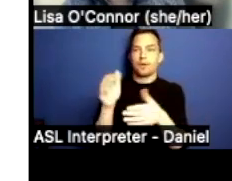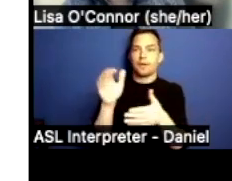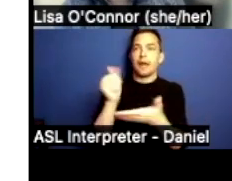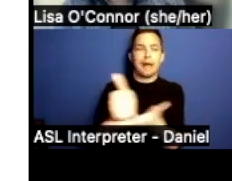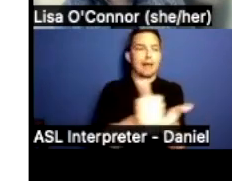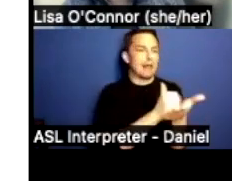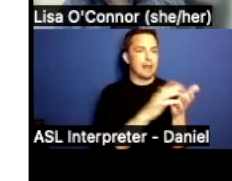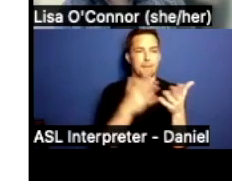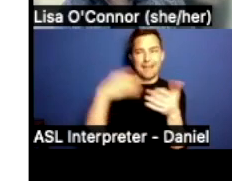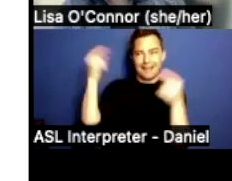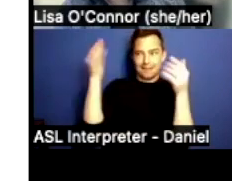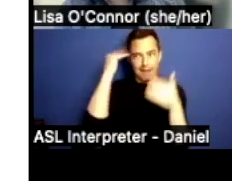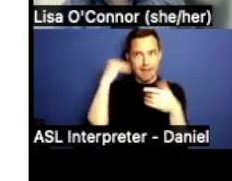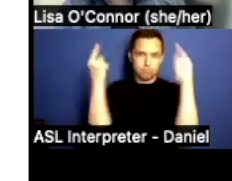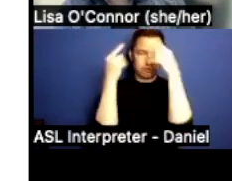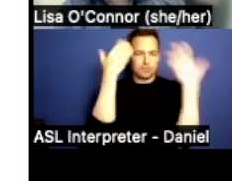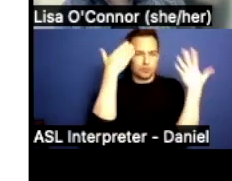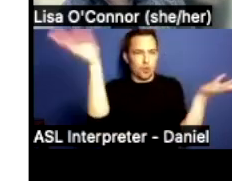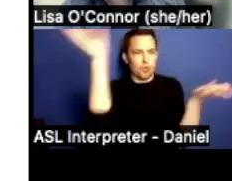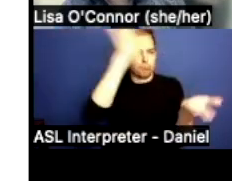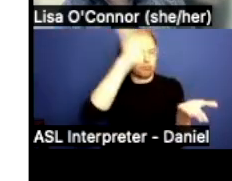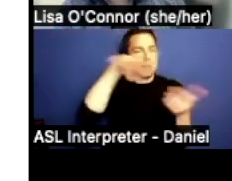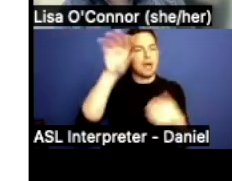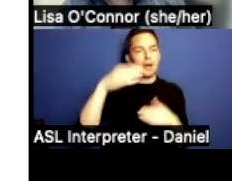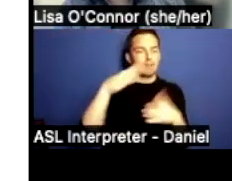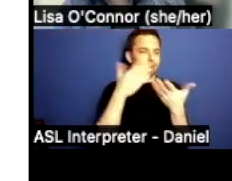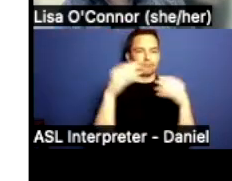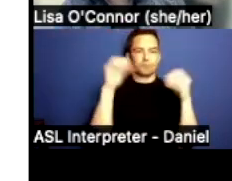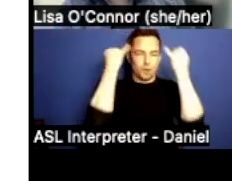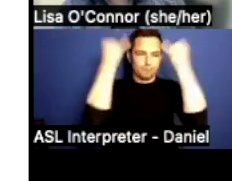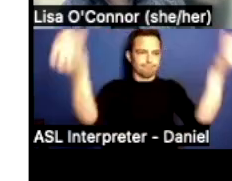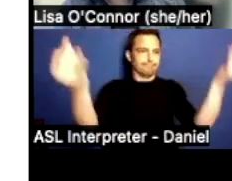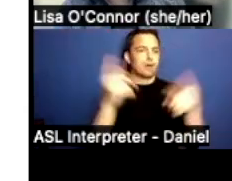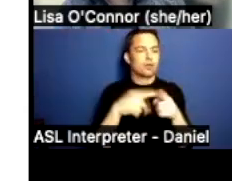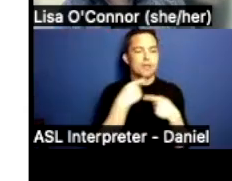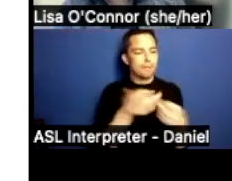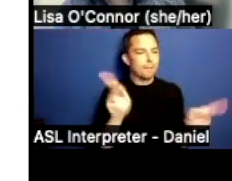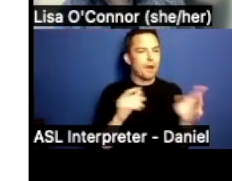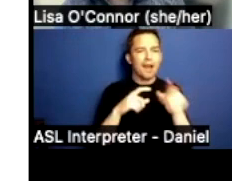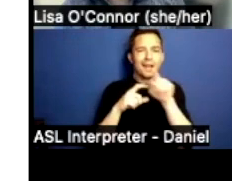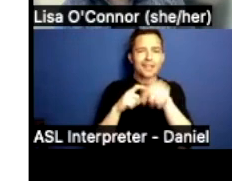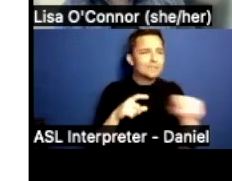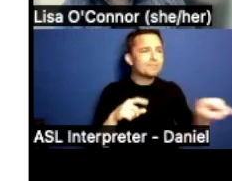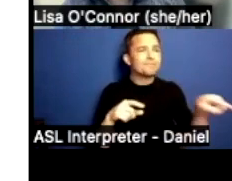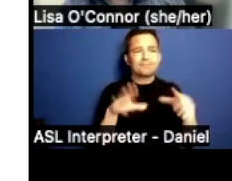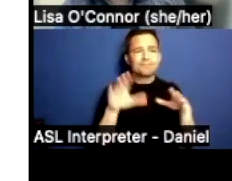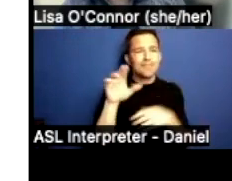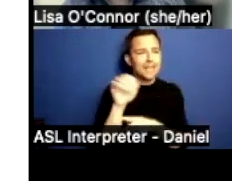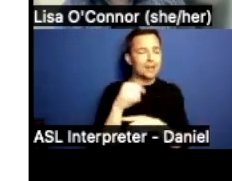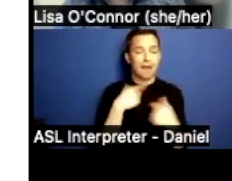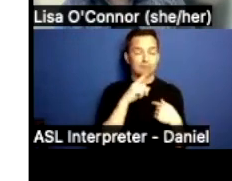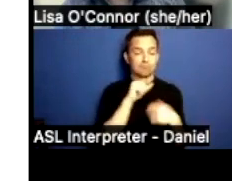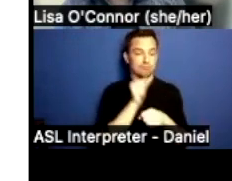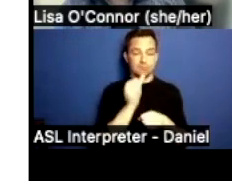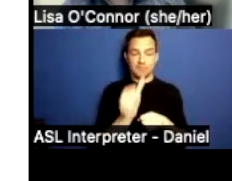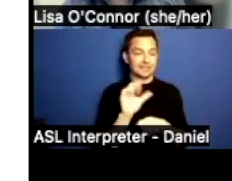busted. It's just unaware. It's oblivious. I couldn't tell people that I needed them to care. I just literally did not care about